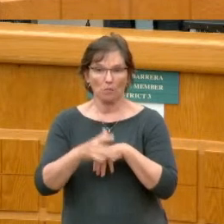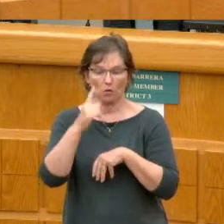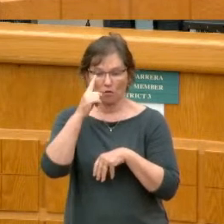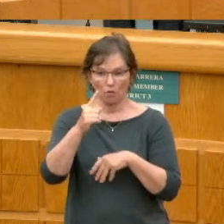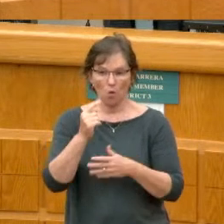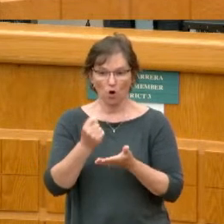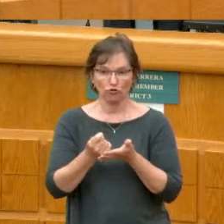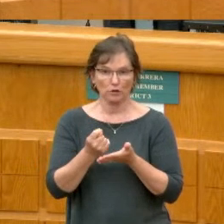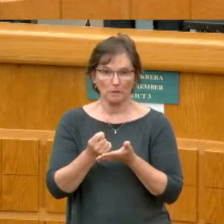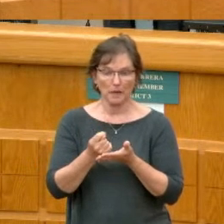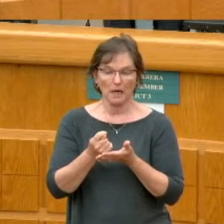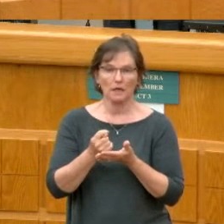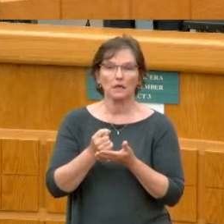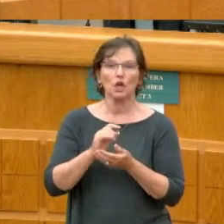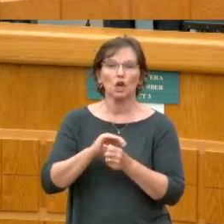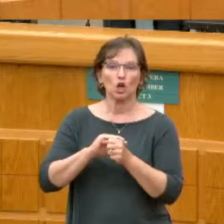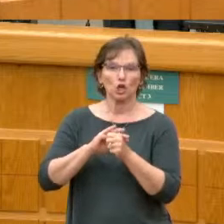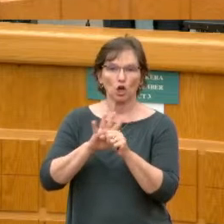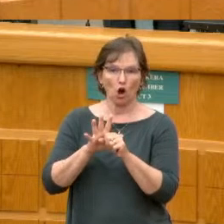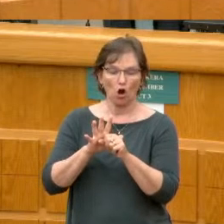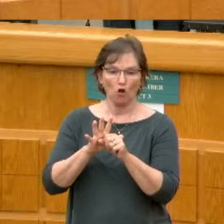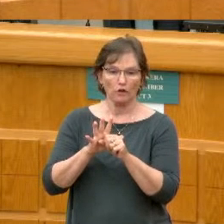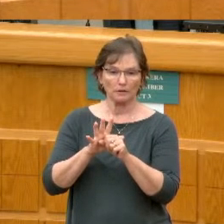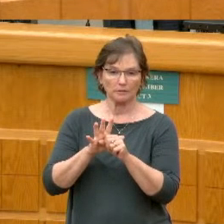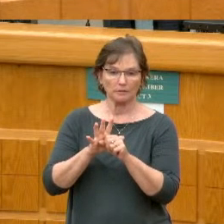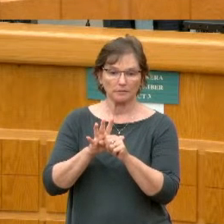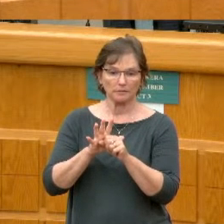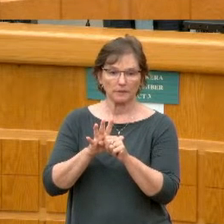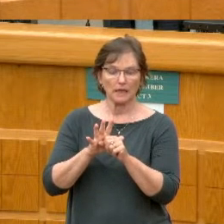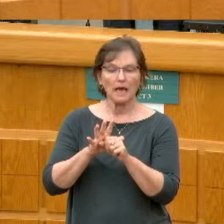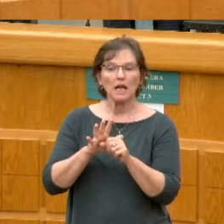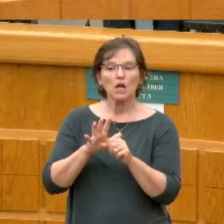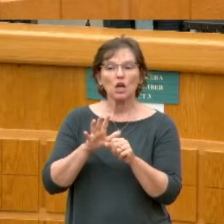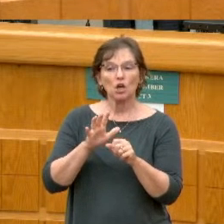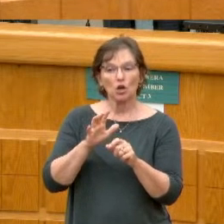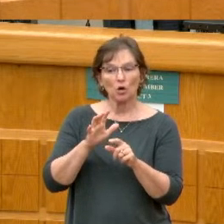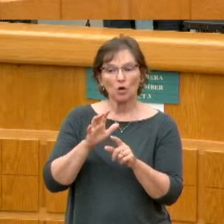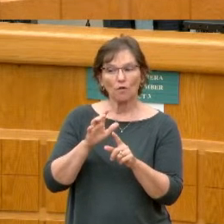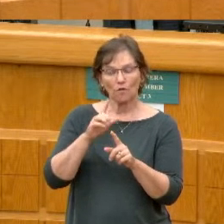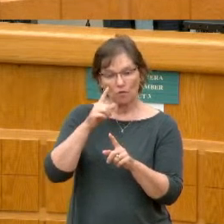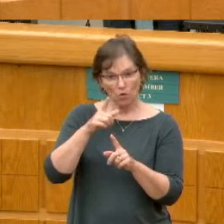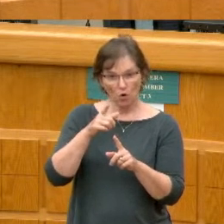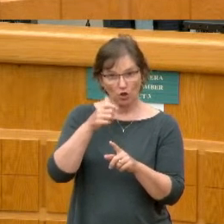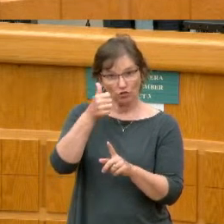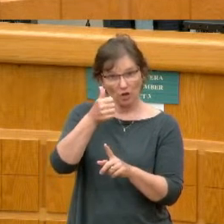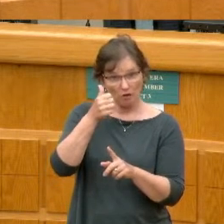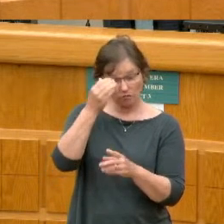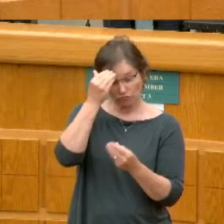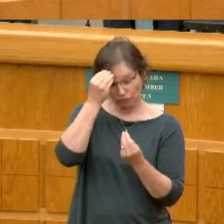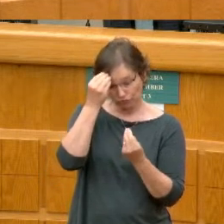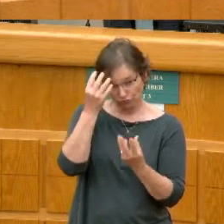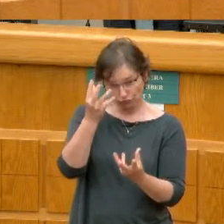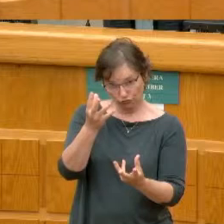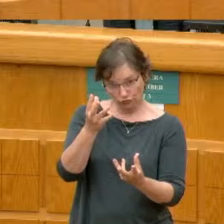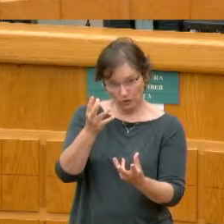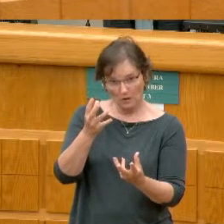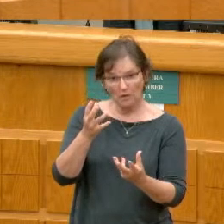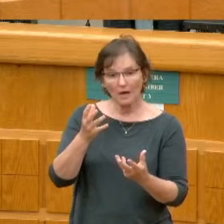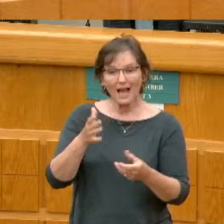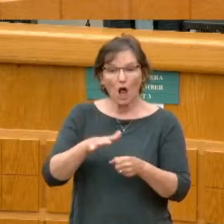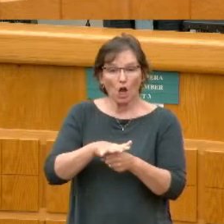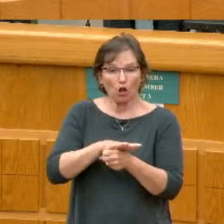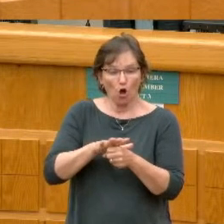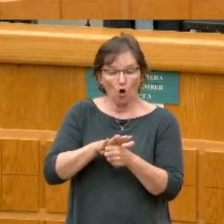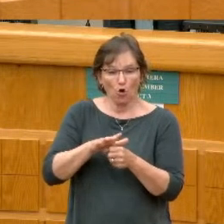He announced today that the state of Texas has prepared allocation plans to swiftly distribute medicines and vaccines that are